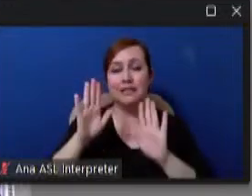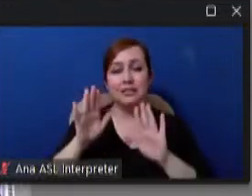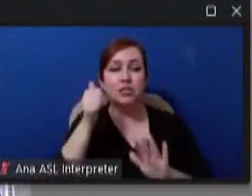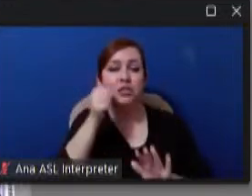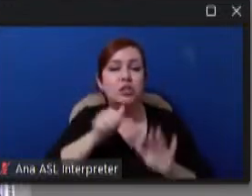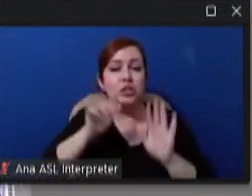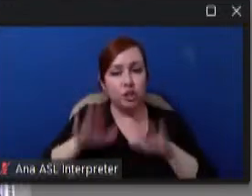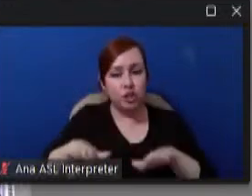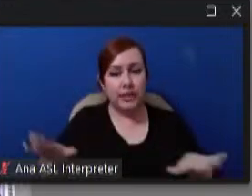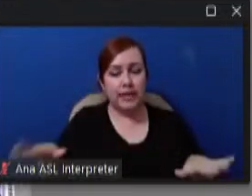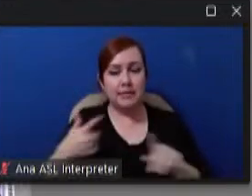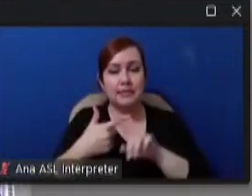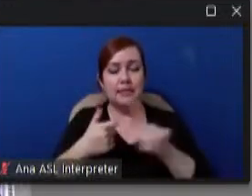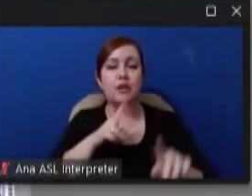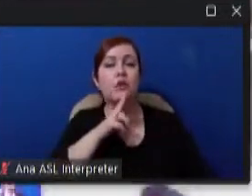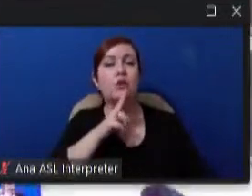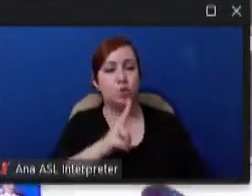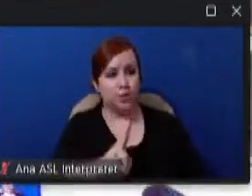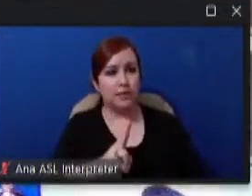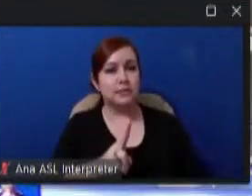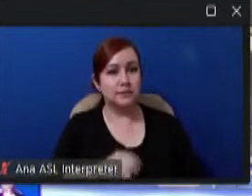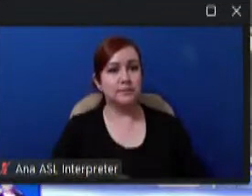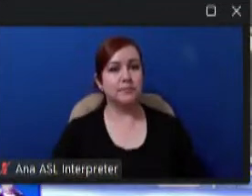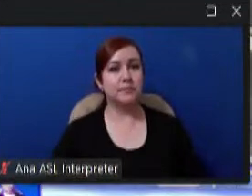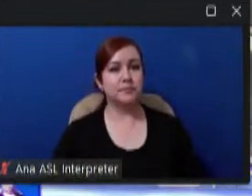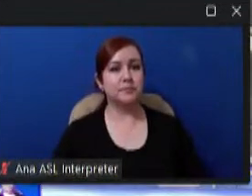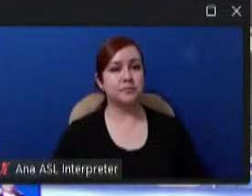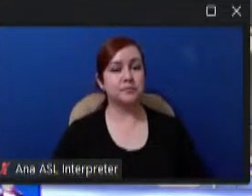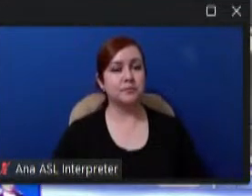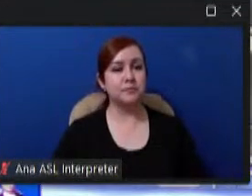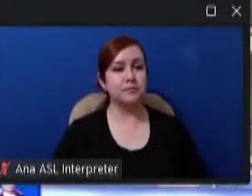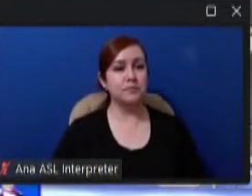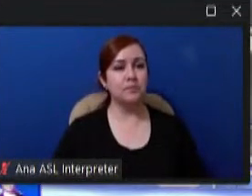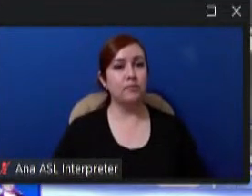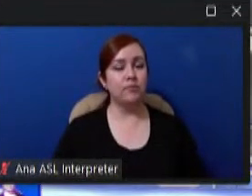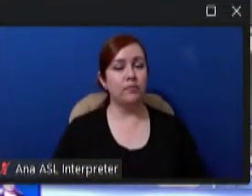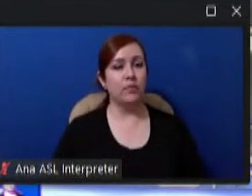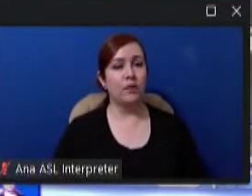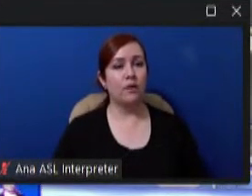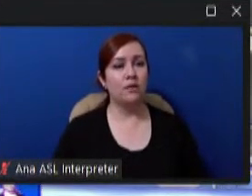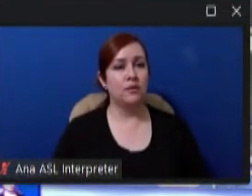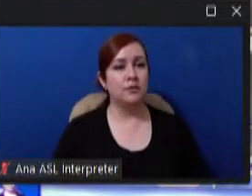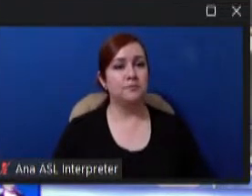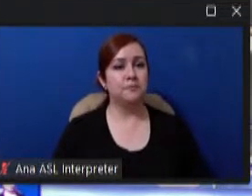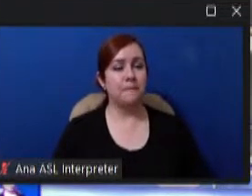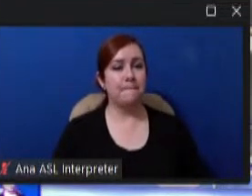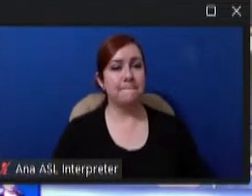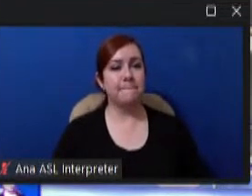Amelia and for all children in Honduras.